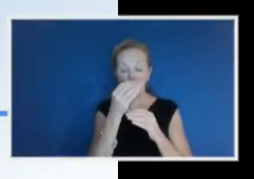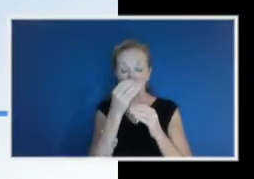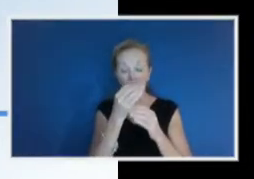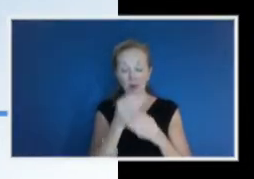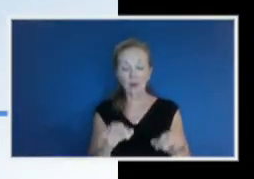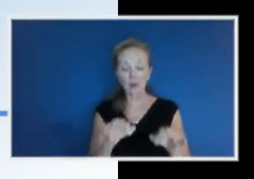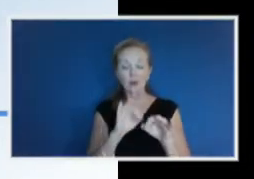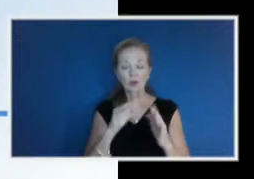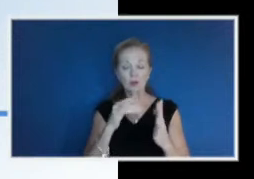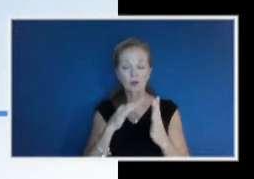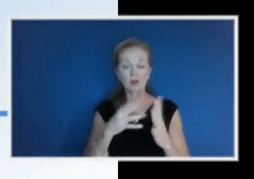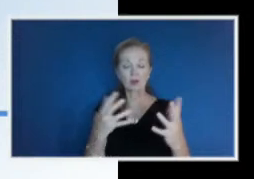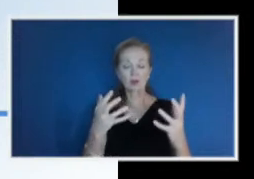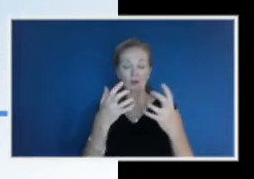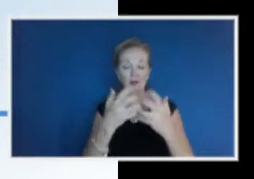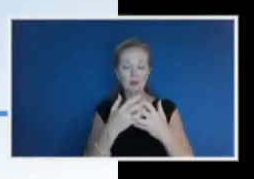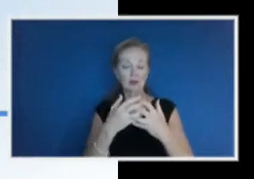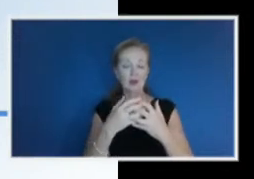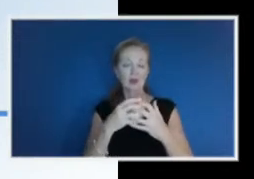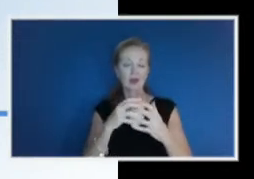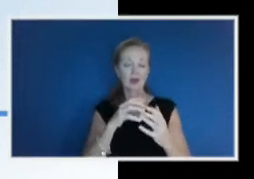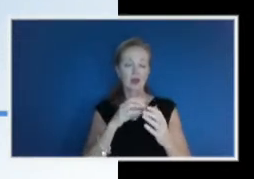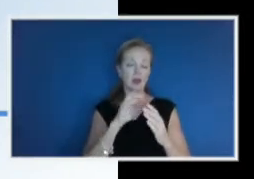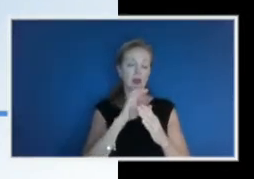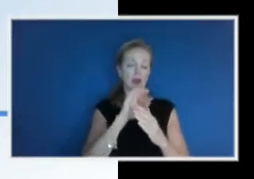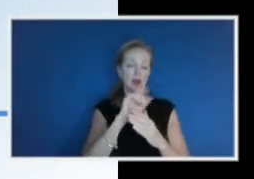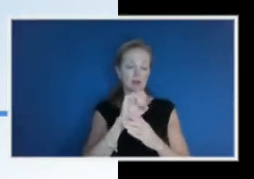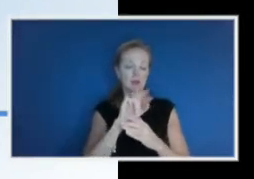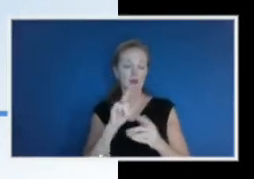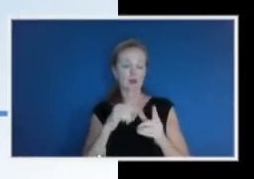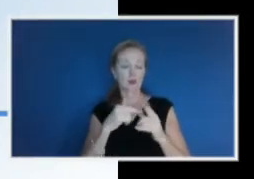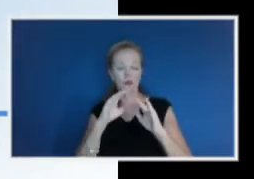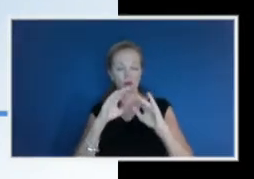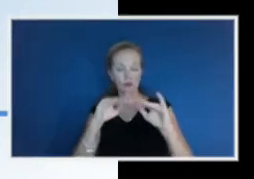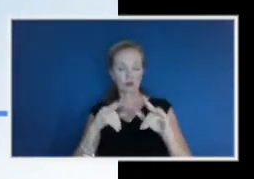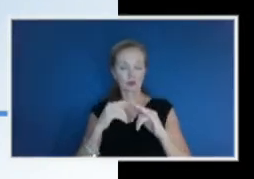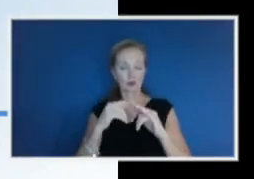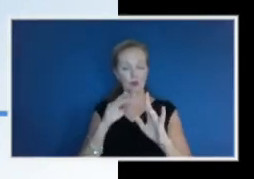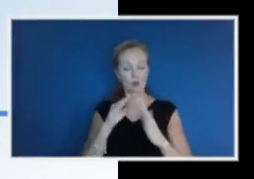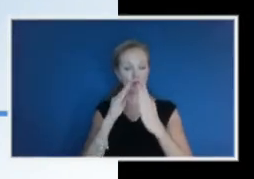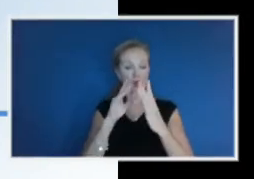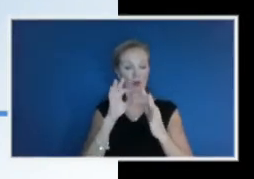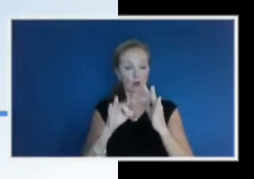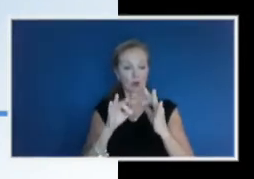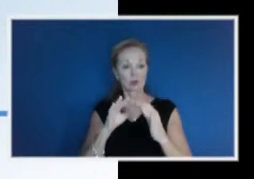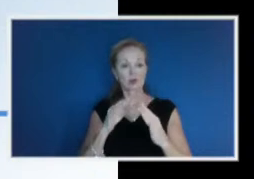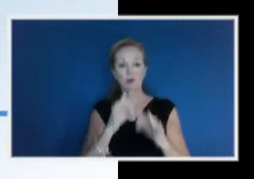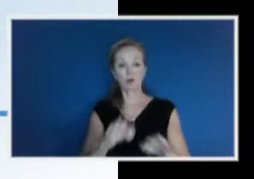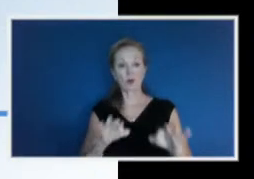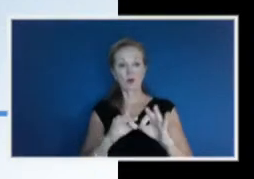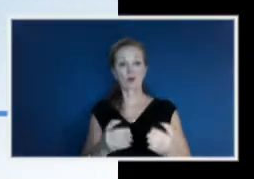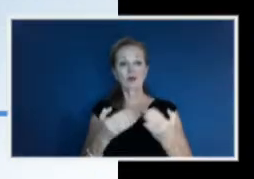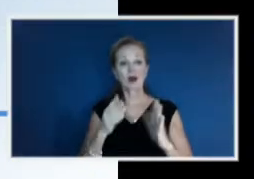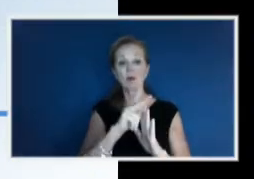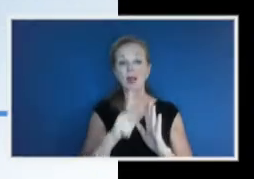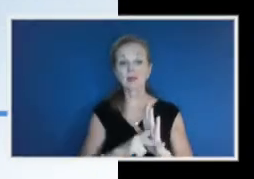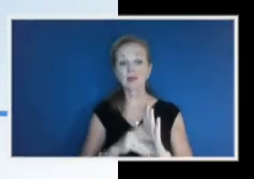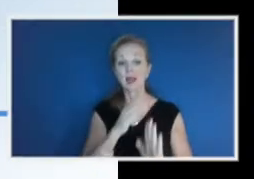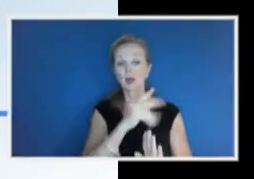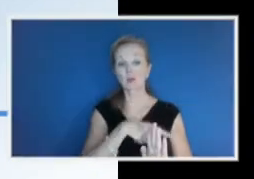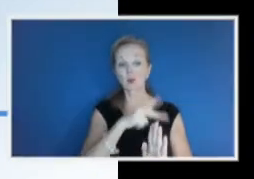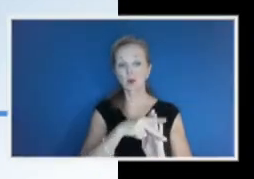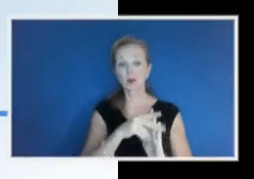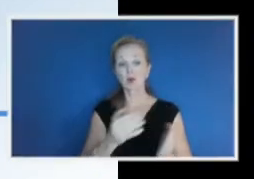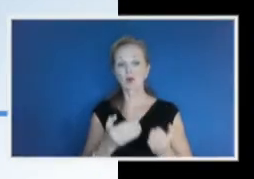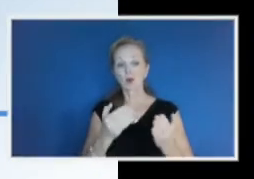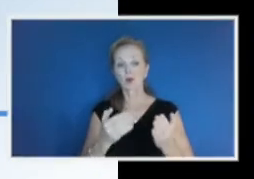within the constitutional parameters that the federal courts will impose. We think it's also important to provide policy and program recommendations.